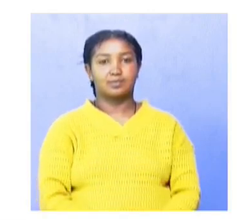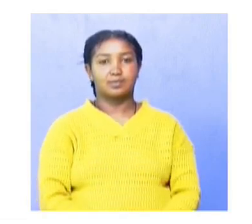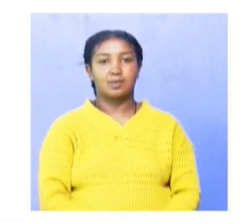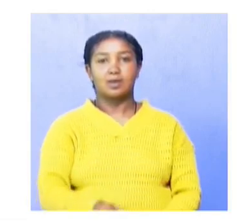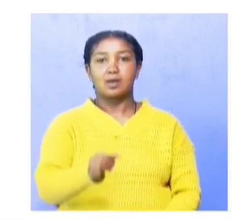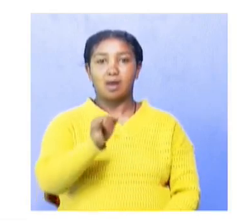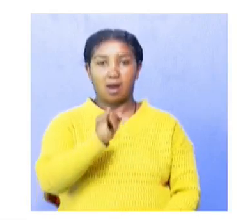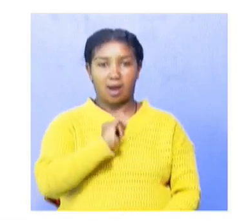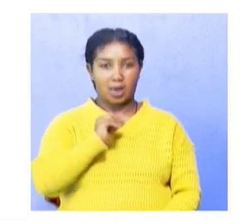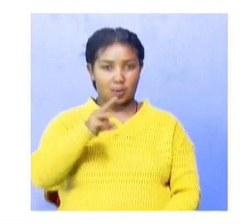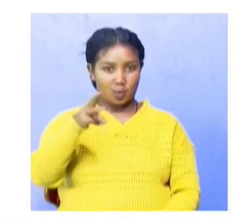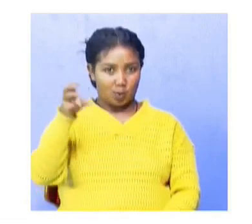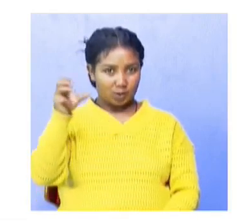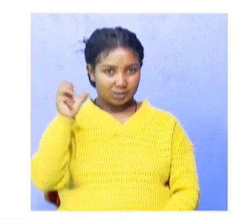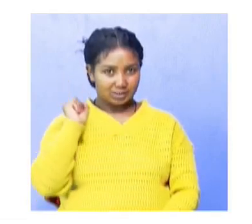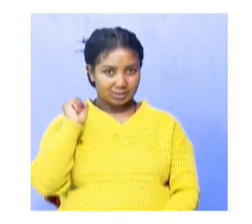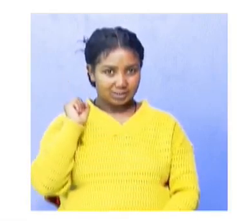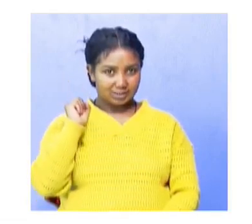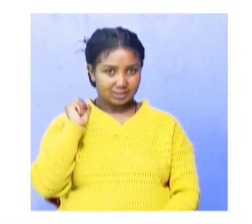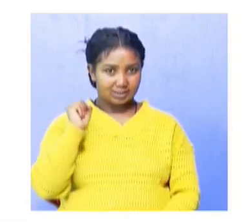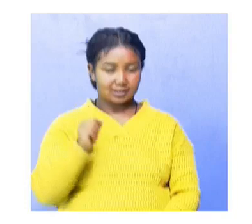I was